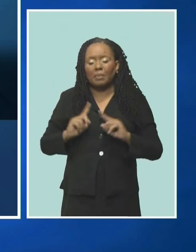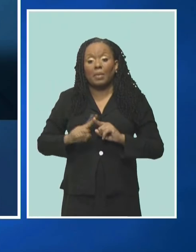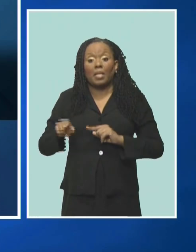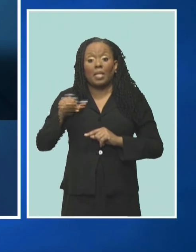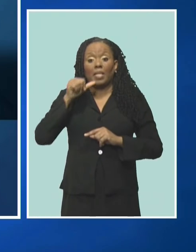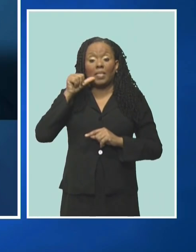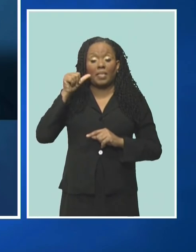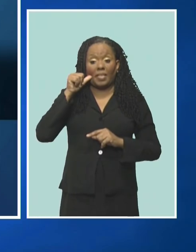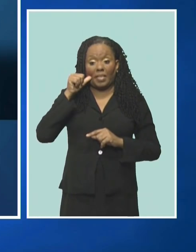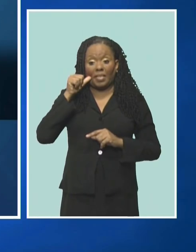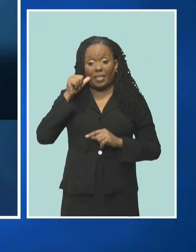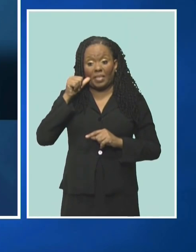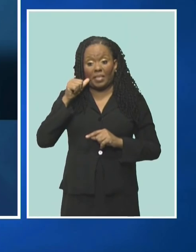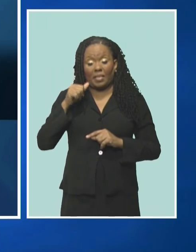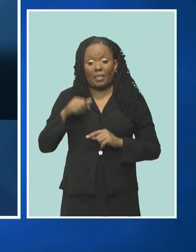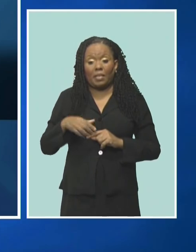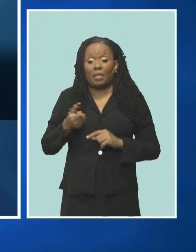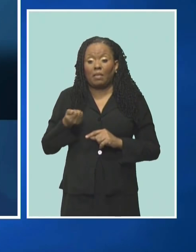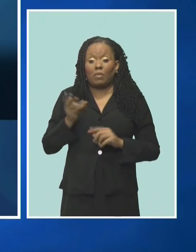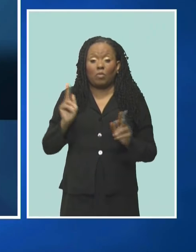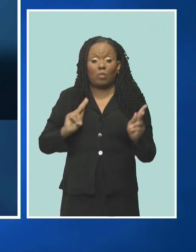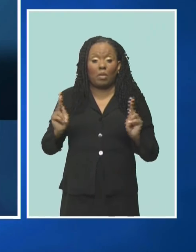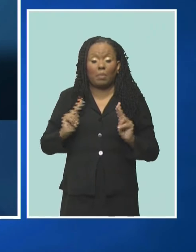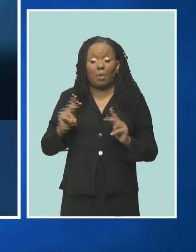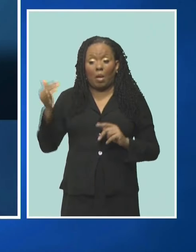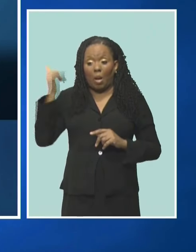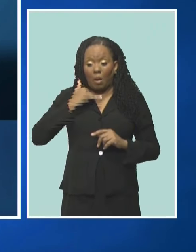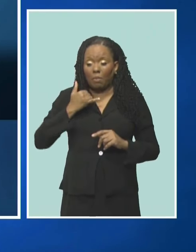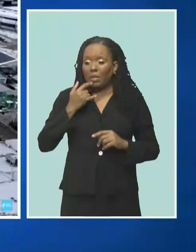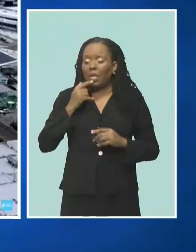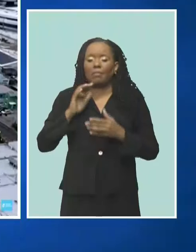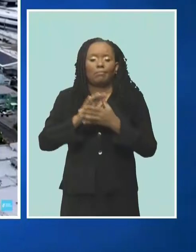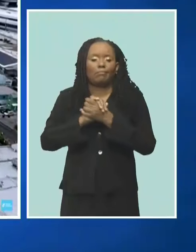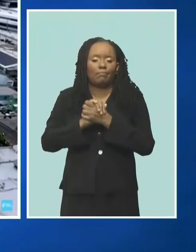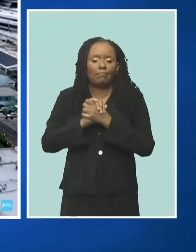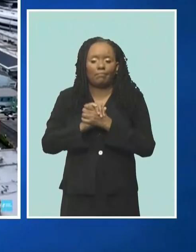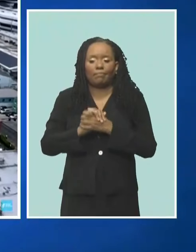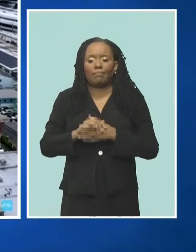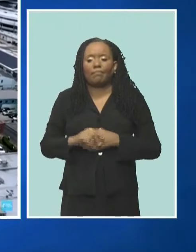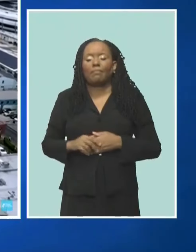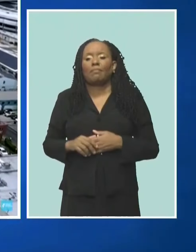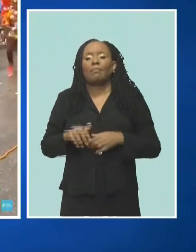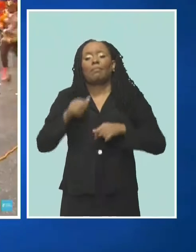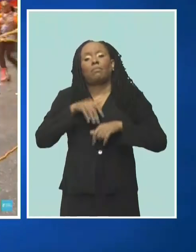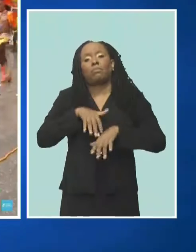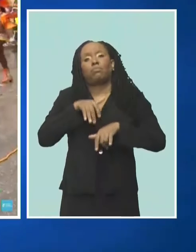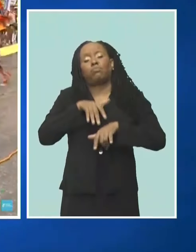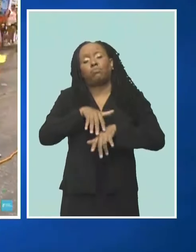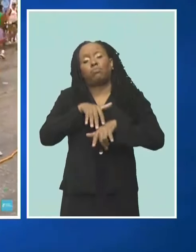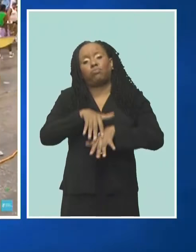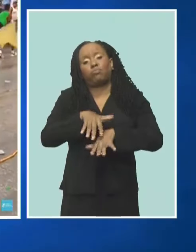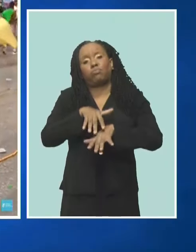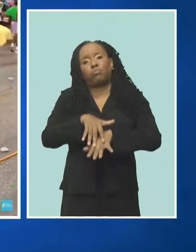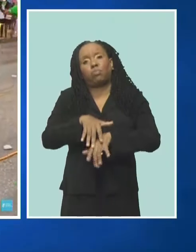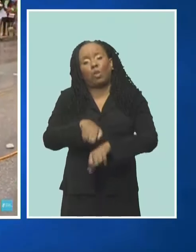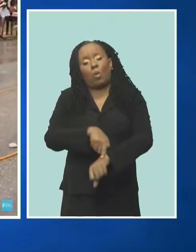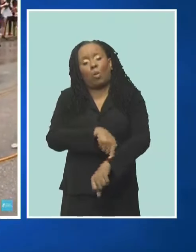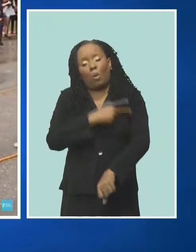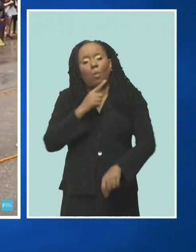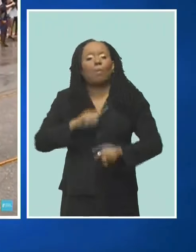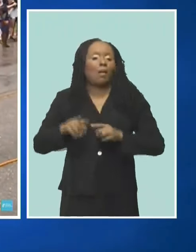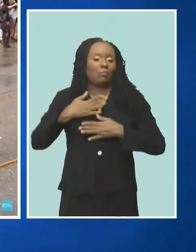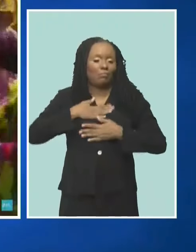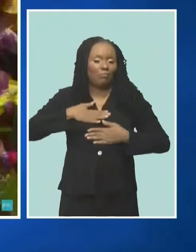yesterday, this morning, a few of them called me to congratulate me. And they said, it's long, they say it's long, but they enjoy it.